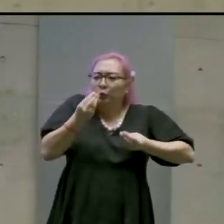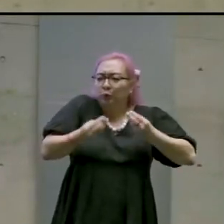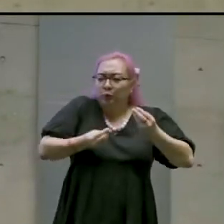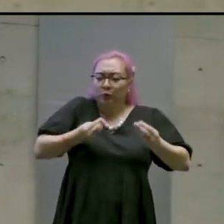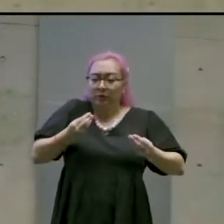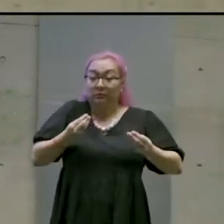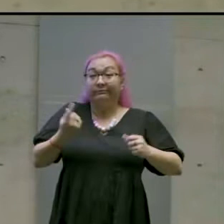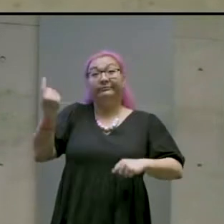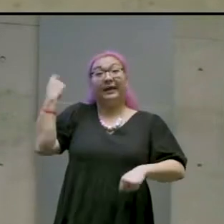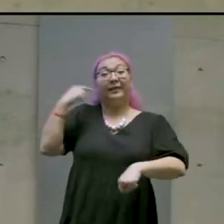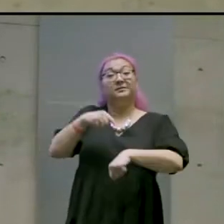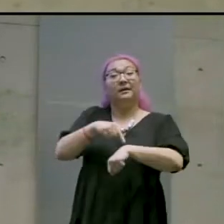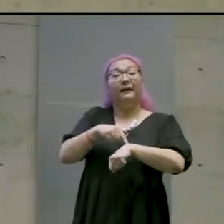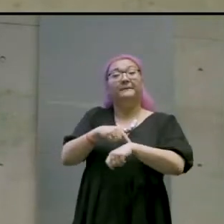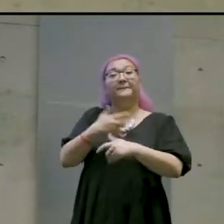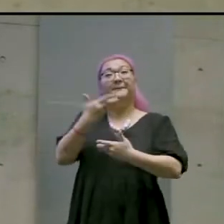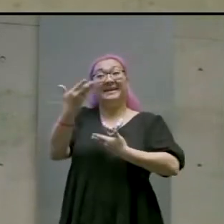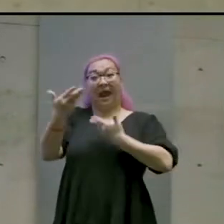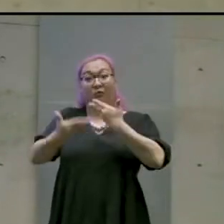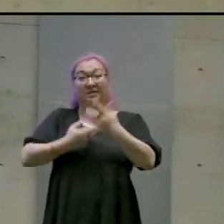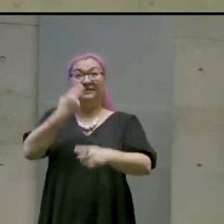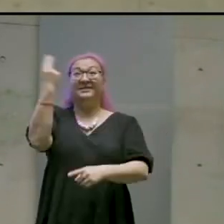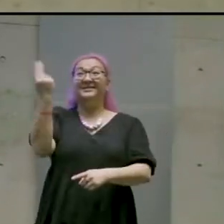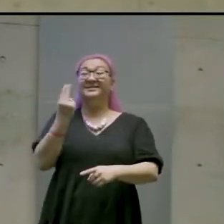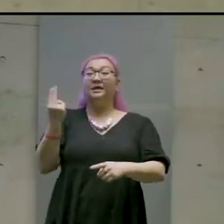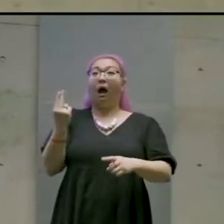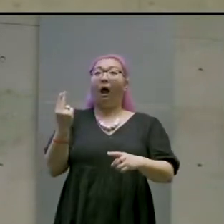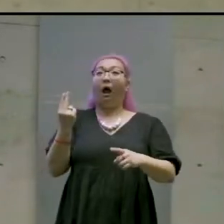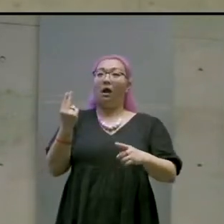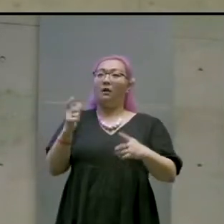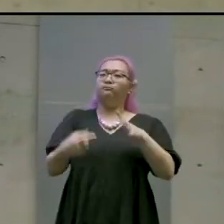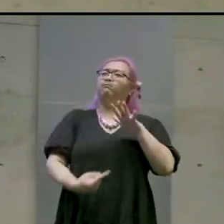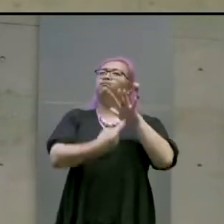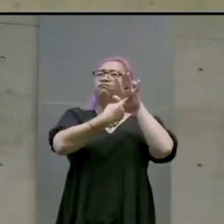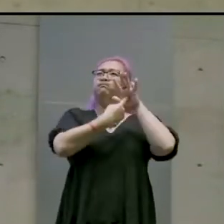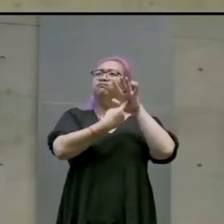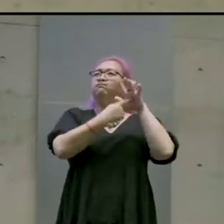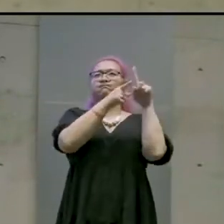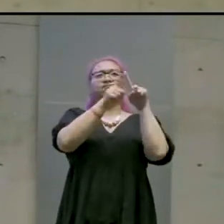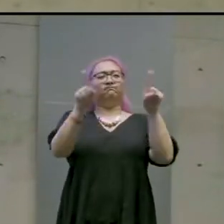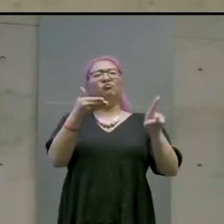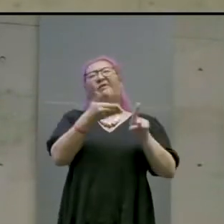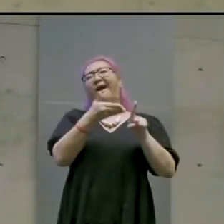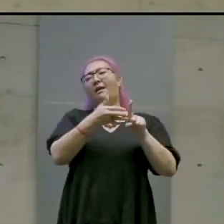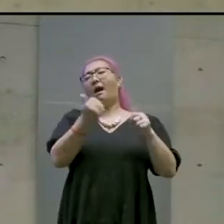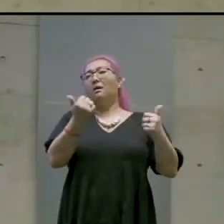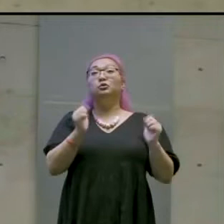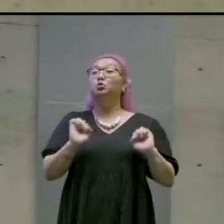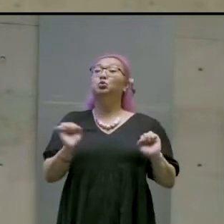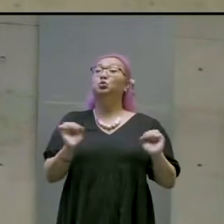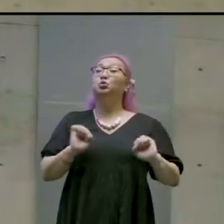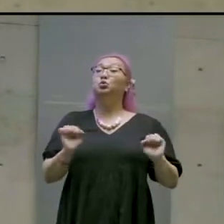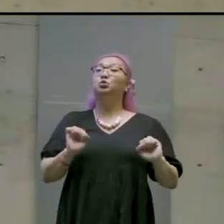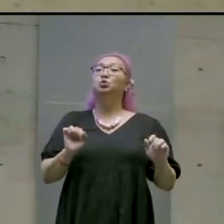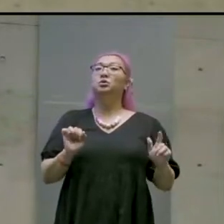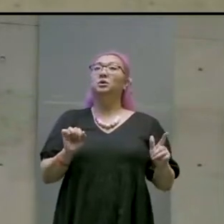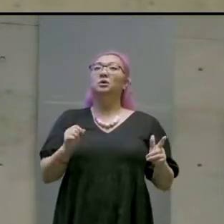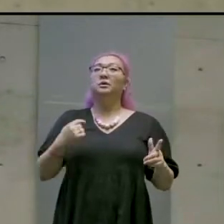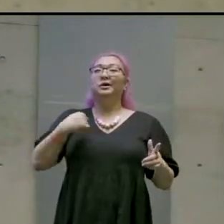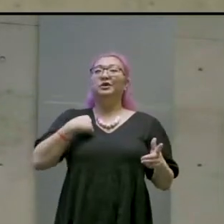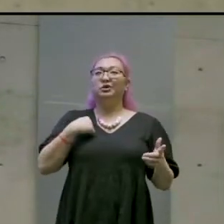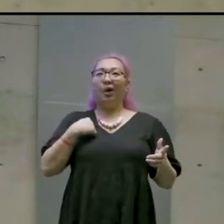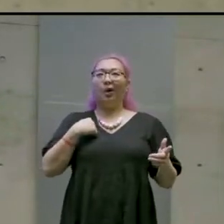narrative design, wasn't a widely recognized discipline. So I couldn't even say, well, narrative design,